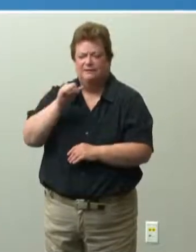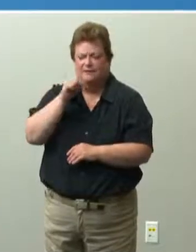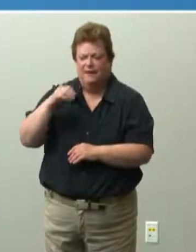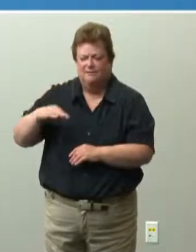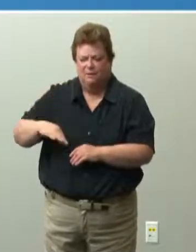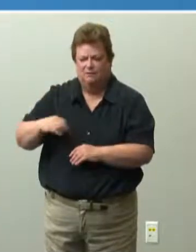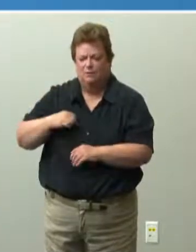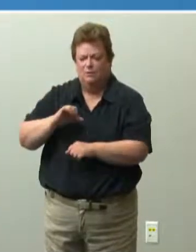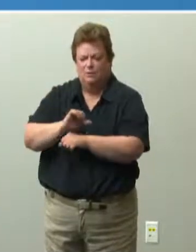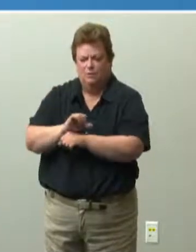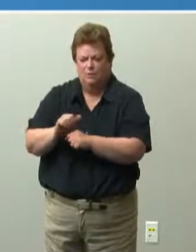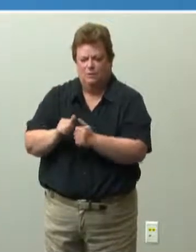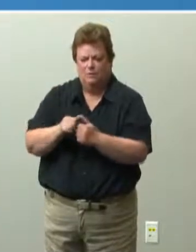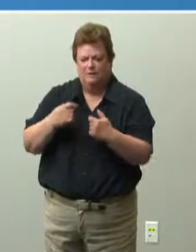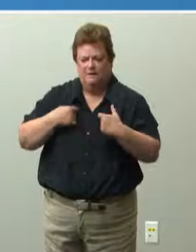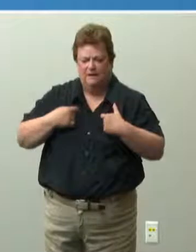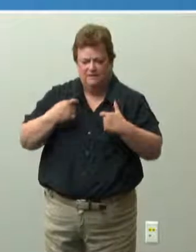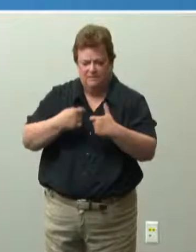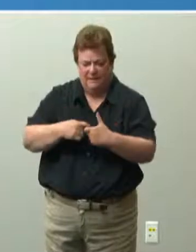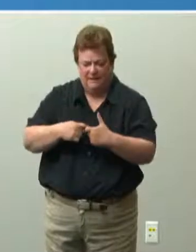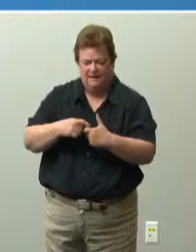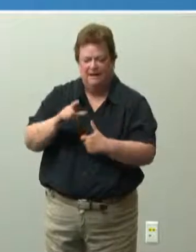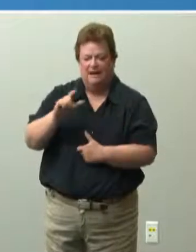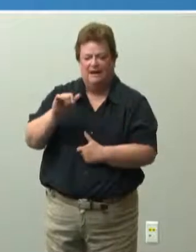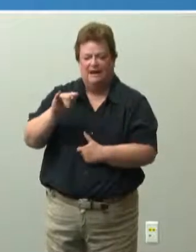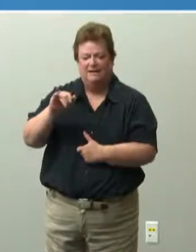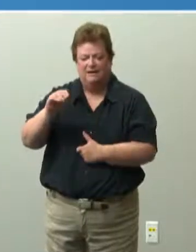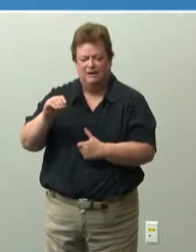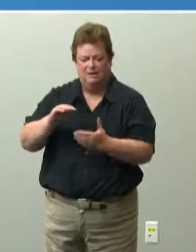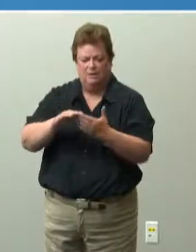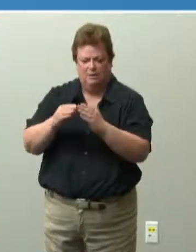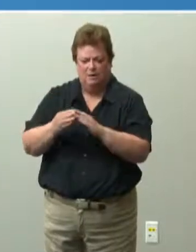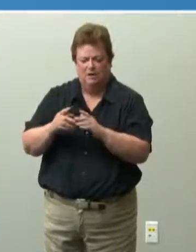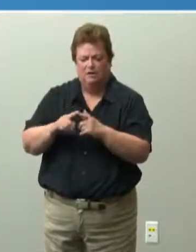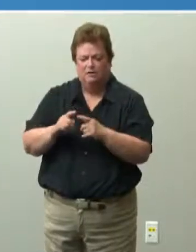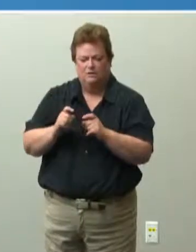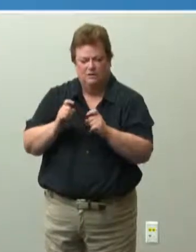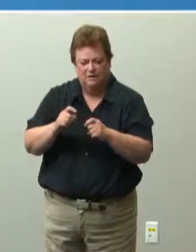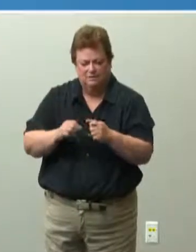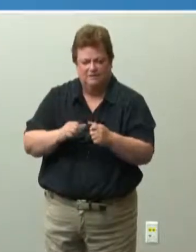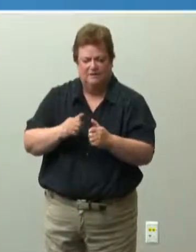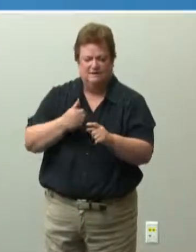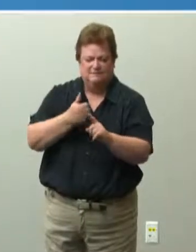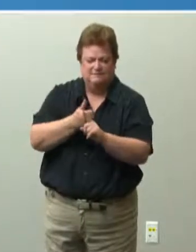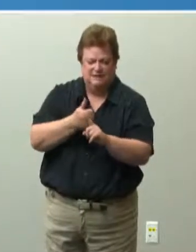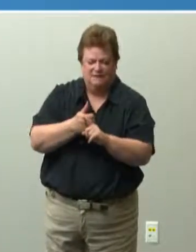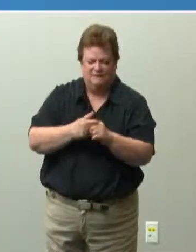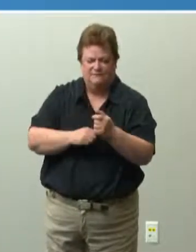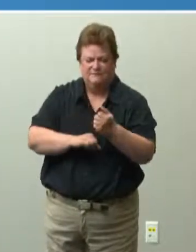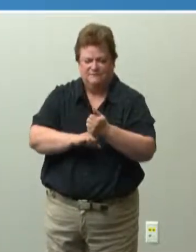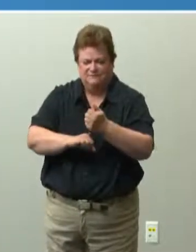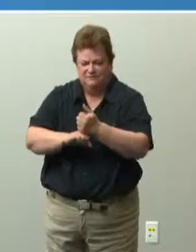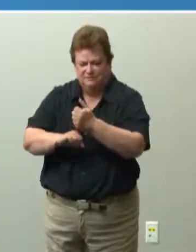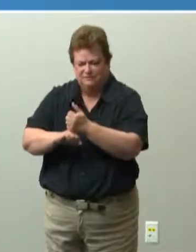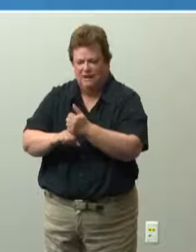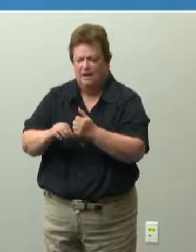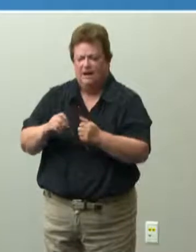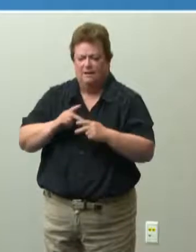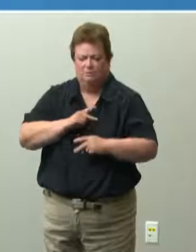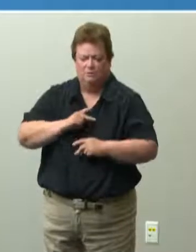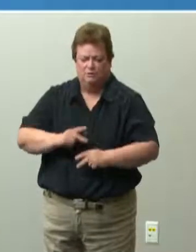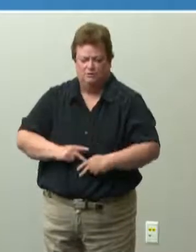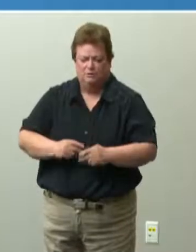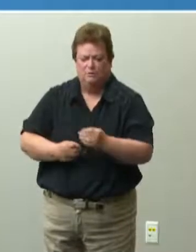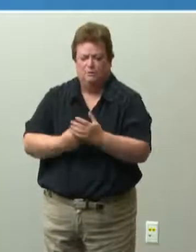closely with Hispanic and Latino communities in achieving self-sufficiency, civic engagement, and personal growth in the areas